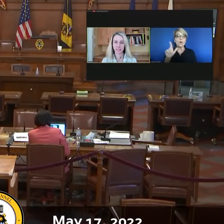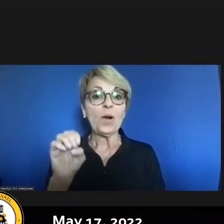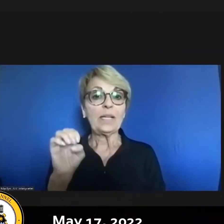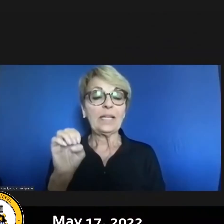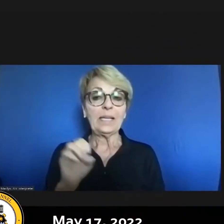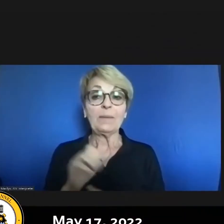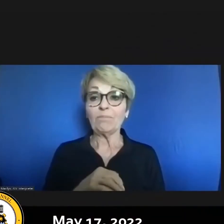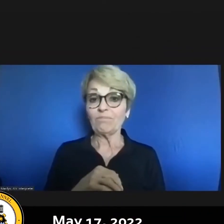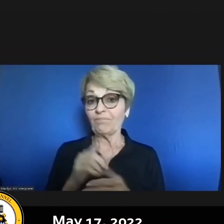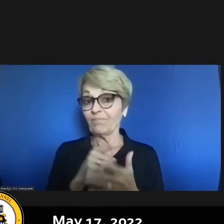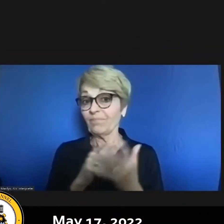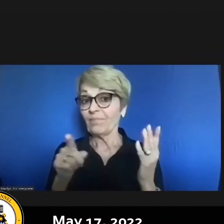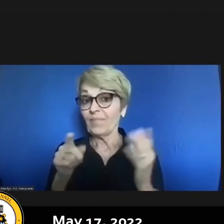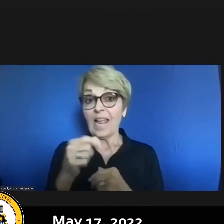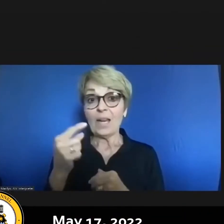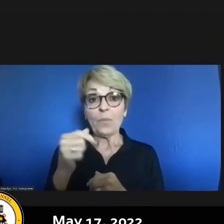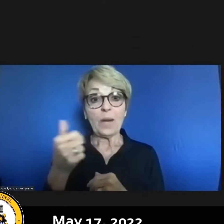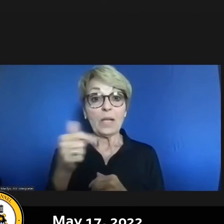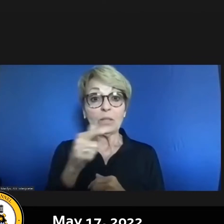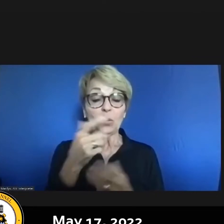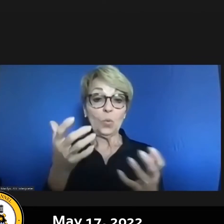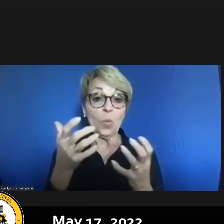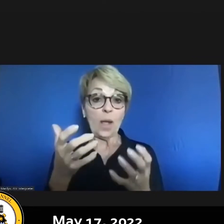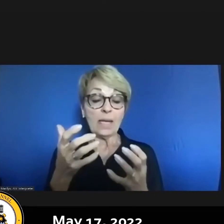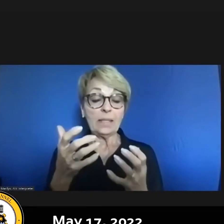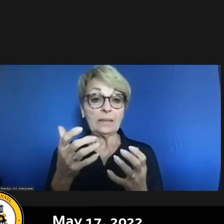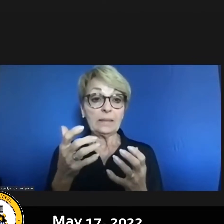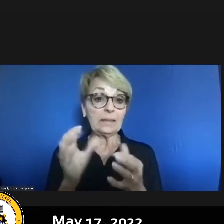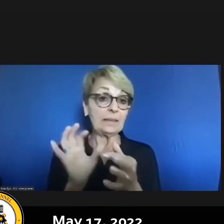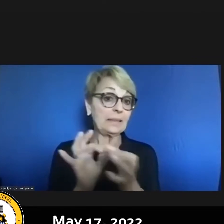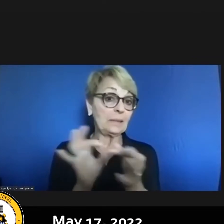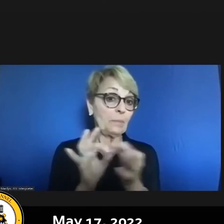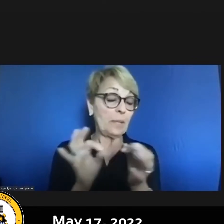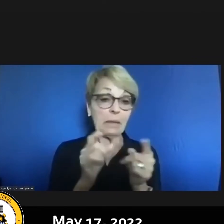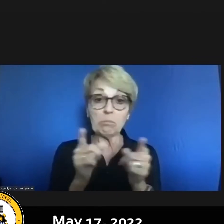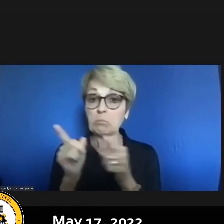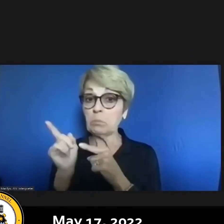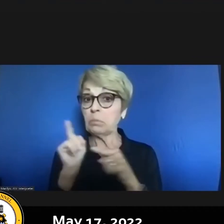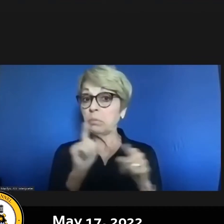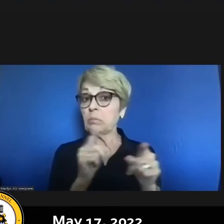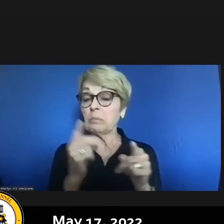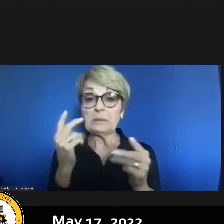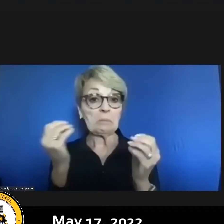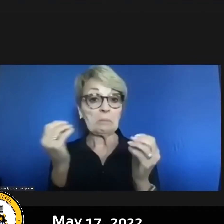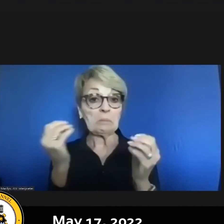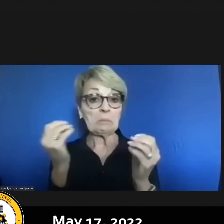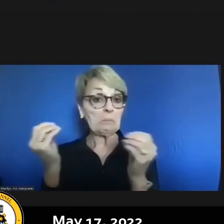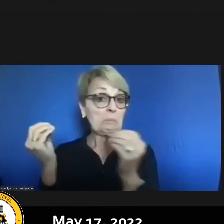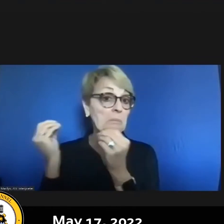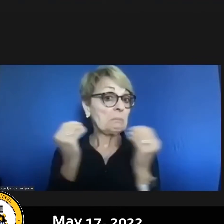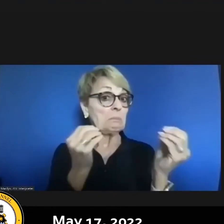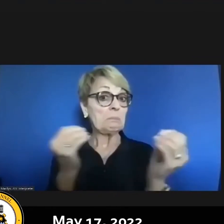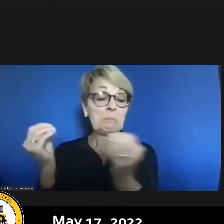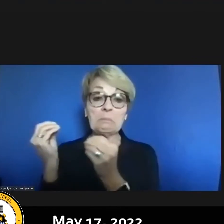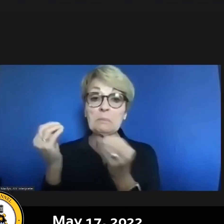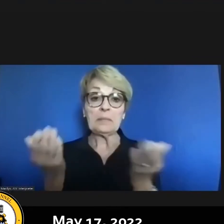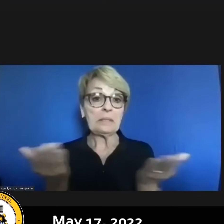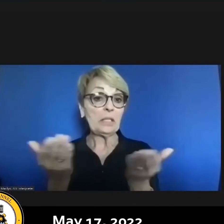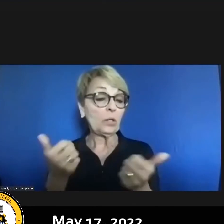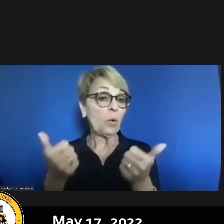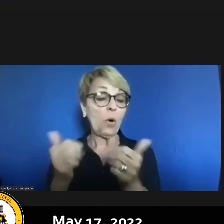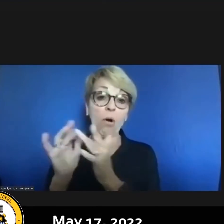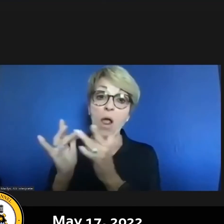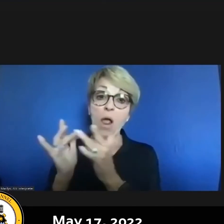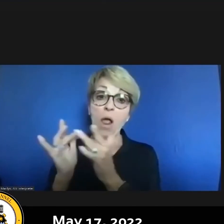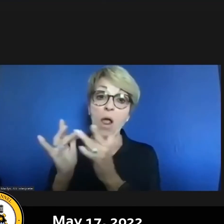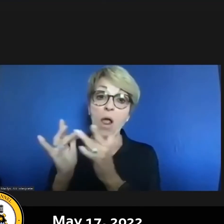Is there anyone else who wishes to speak? Didn't see anyone else in the chambers. I don't see anyone else online. Is there anyone else